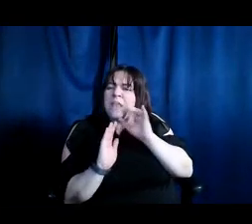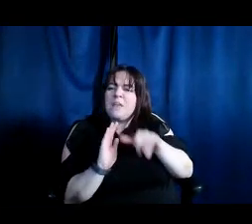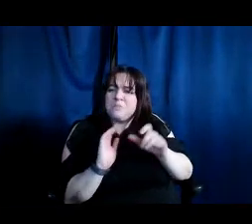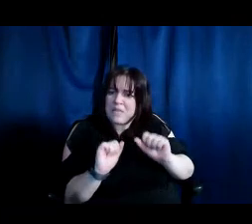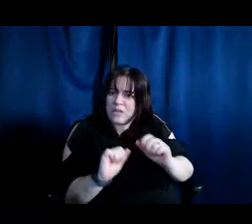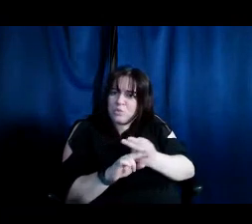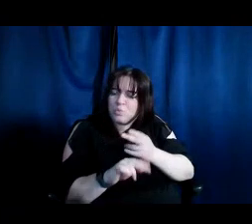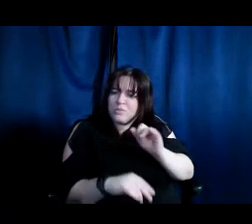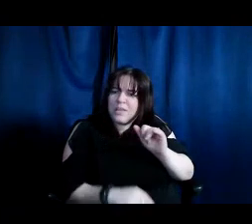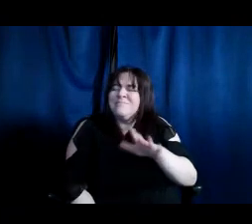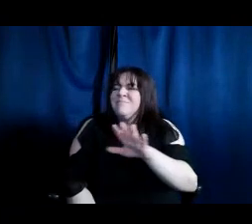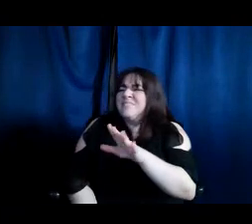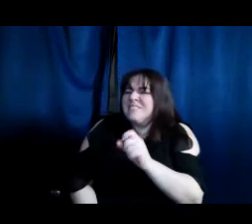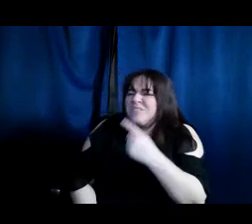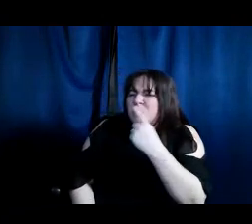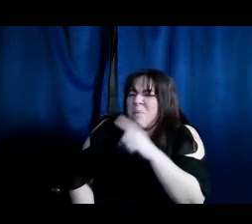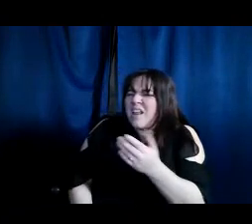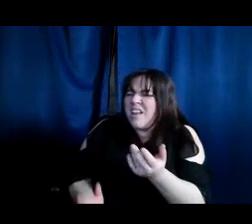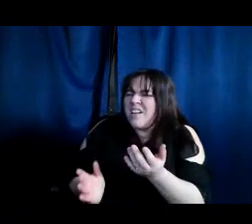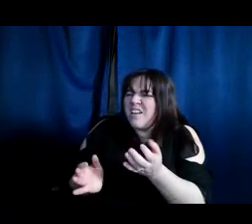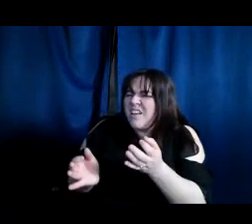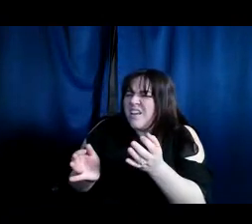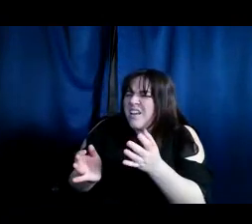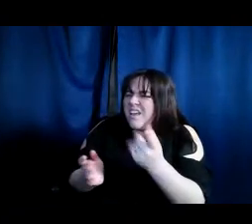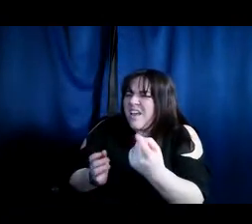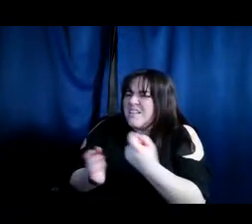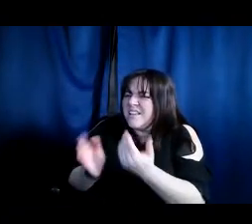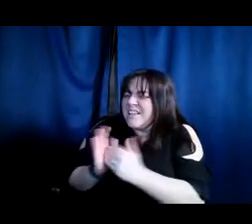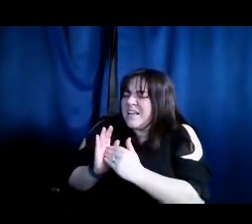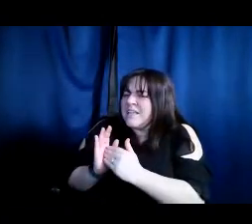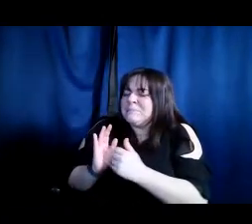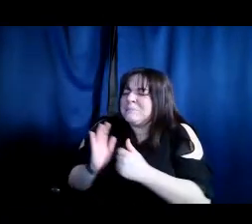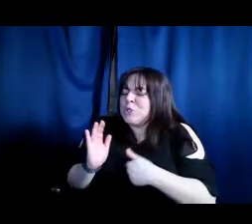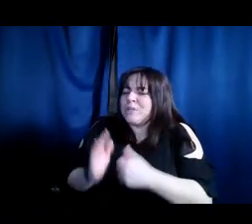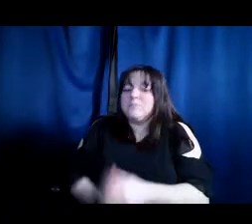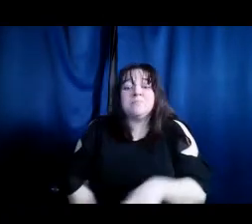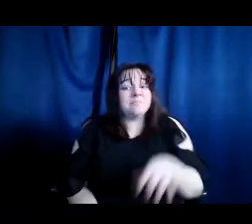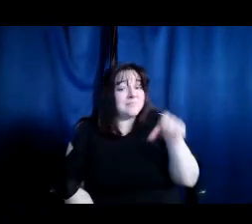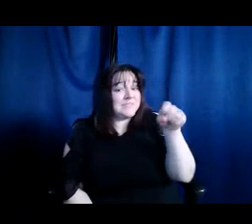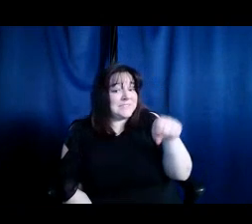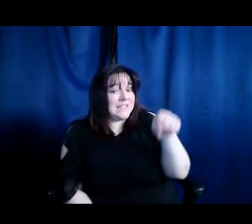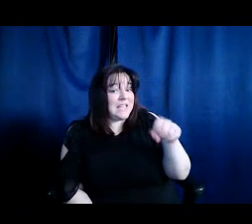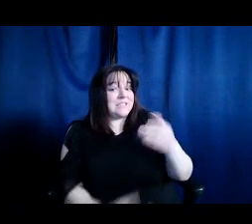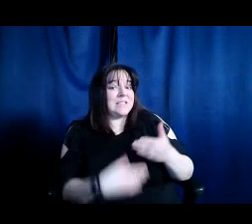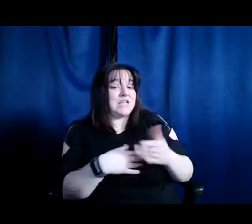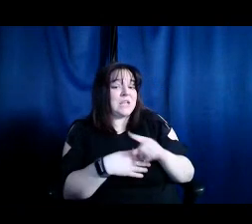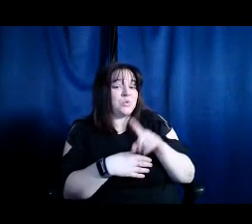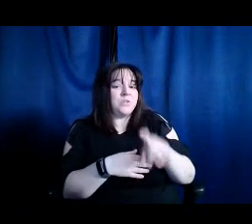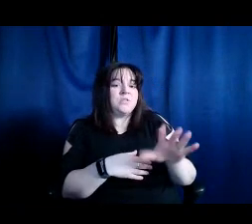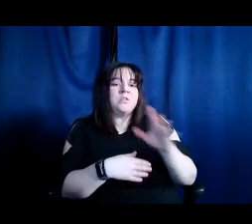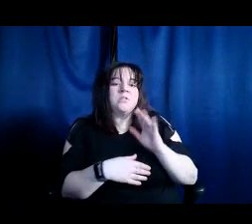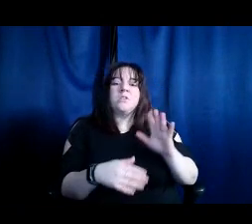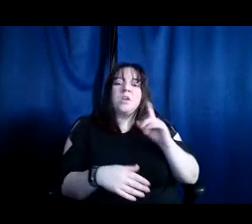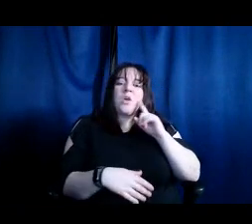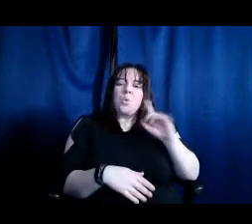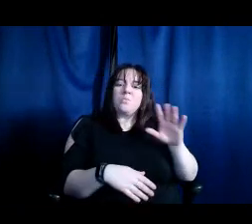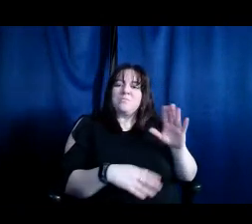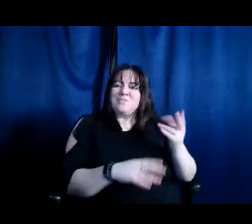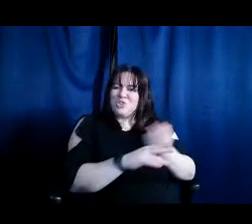I'm sorry, Elena, can you repeat that? I apologize. Yes. This next question is the use of AI